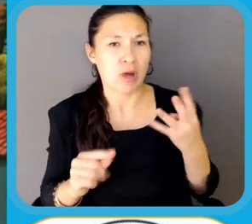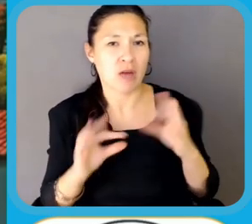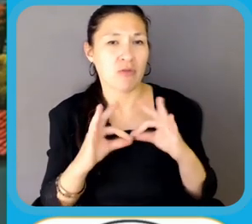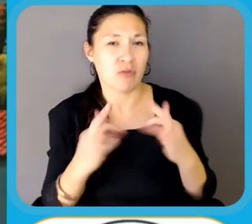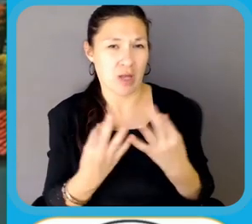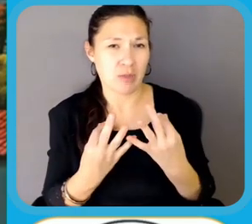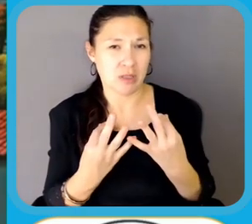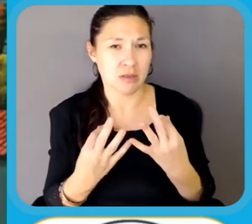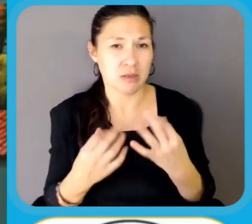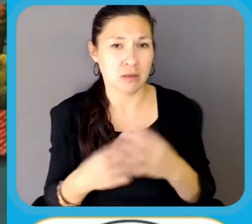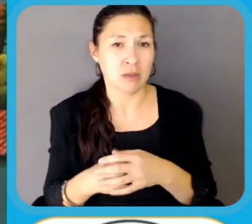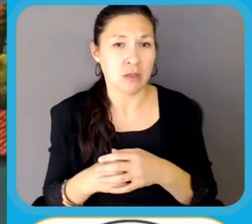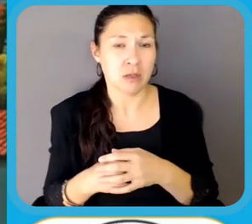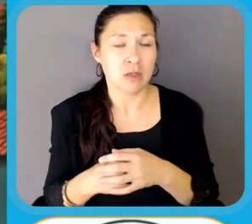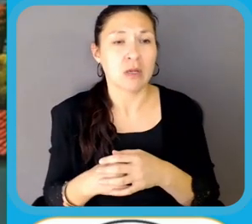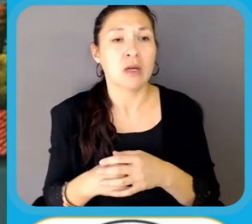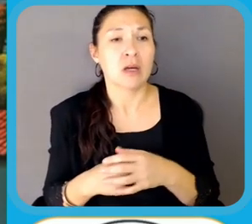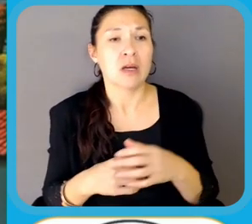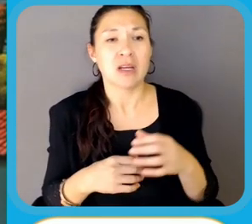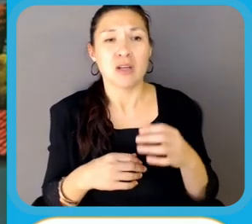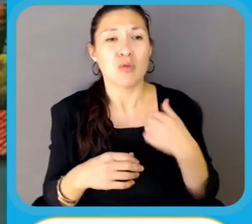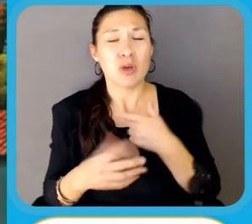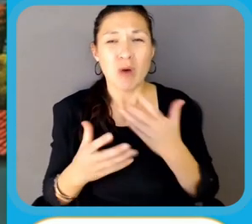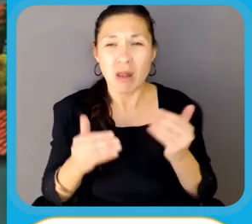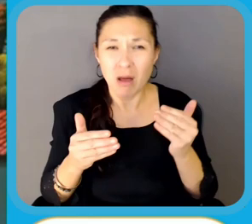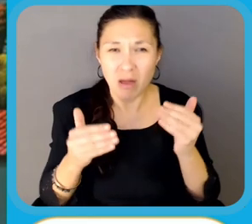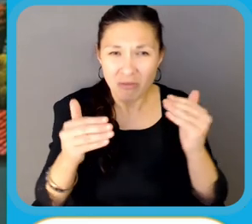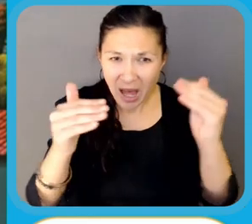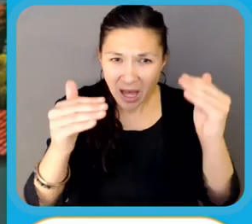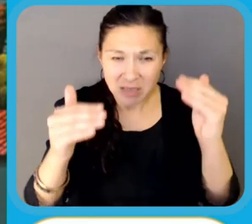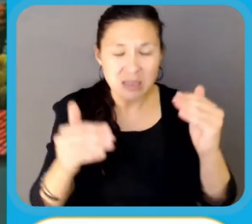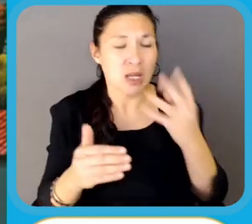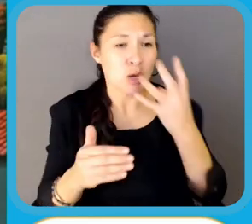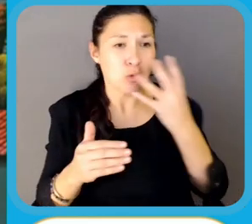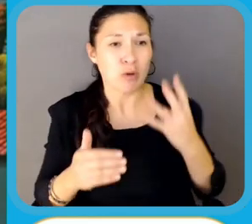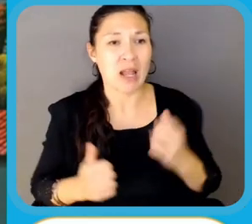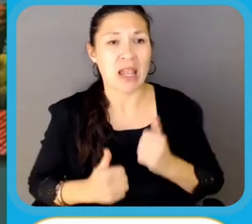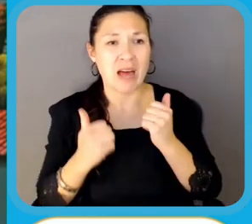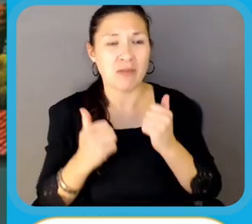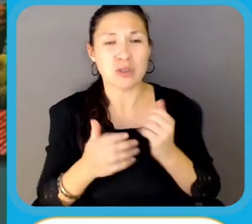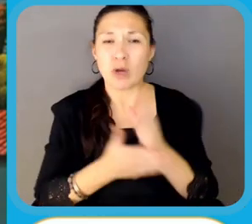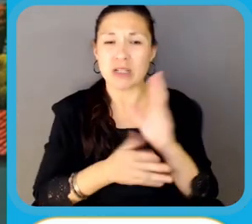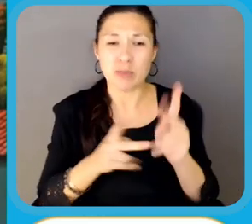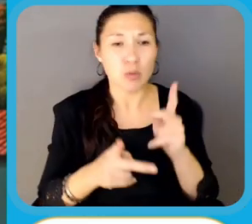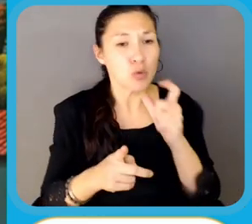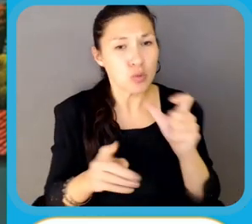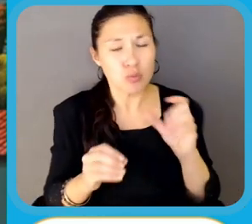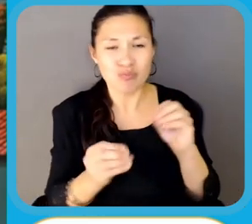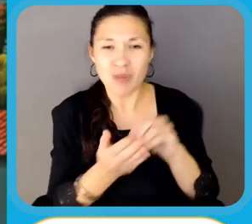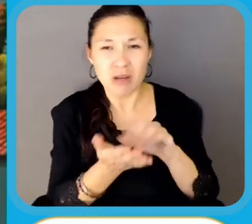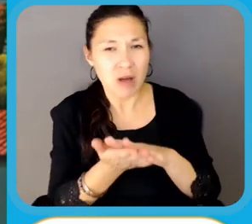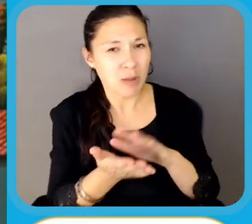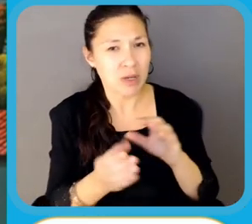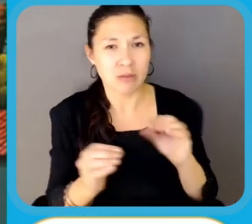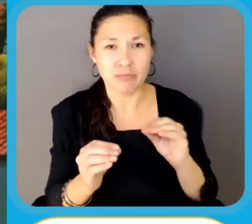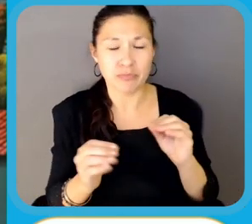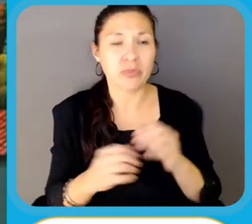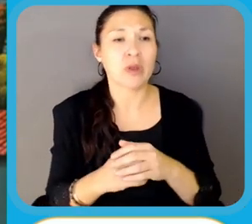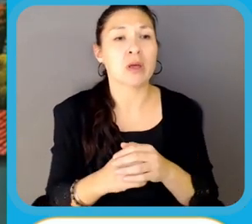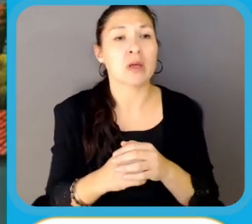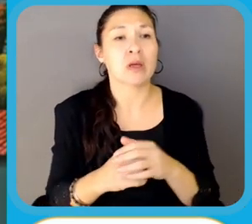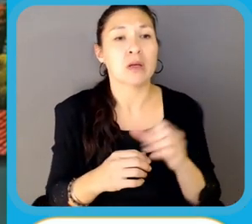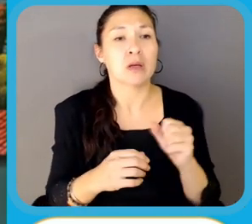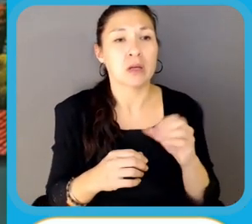the advancement of immigrants, especially the rights of the undocumented. The California Patriot Coalition behind this effort has